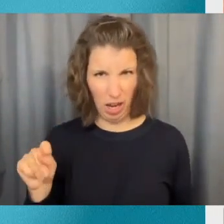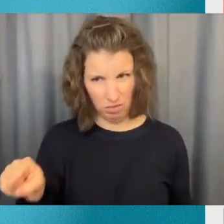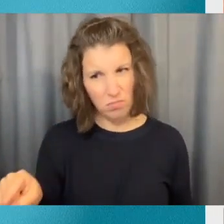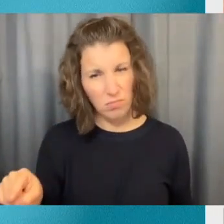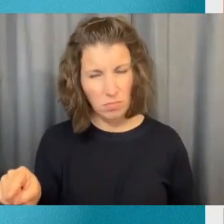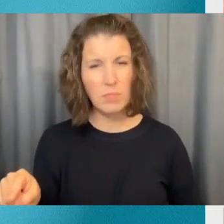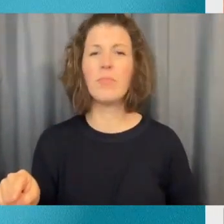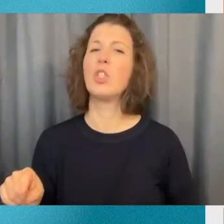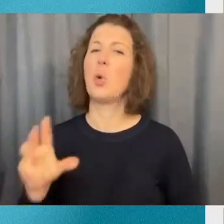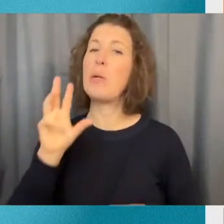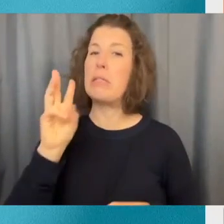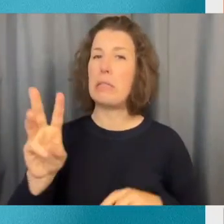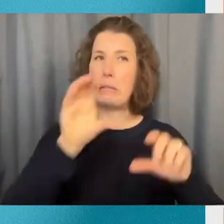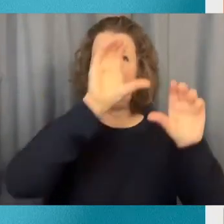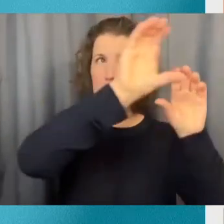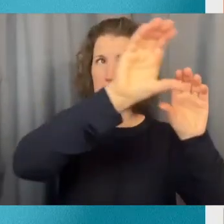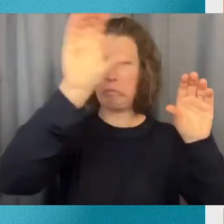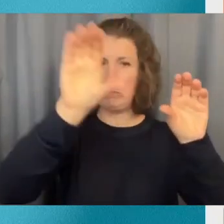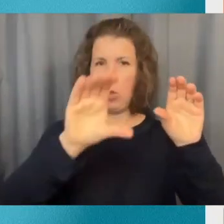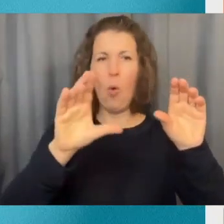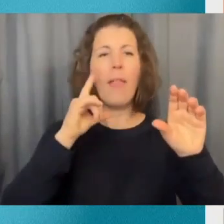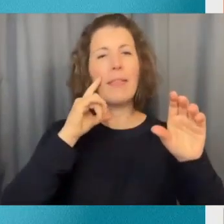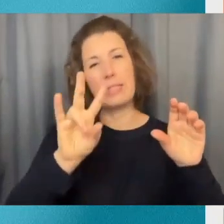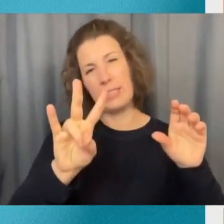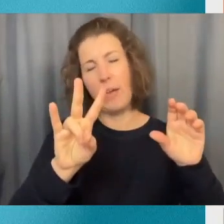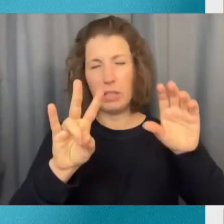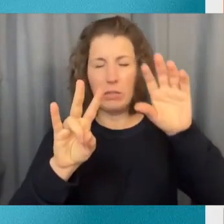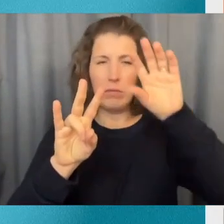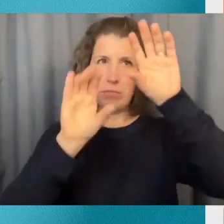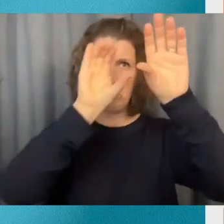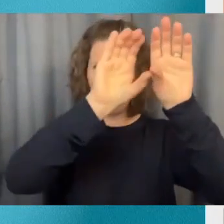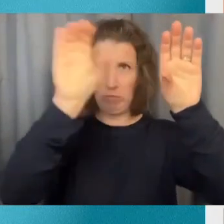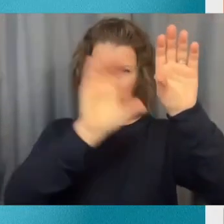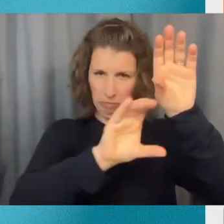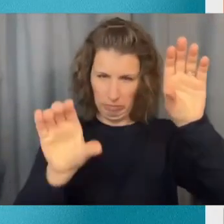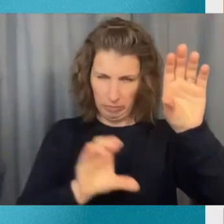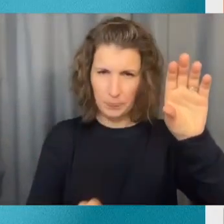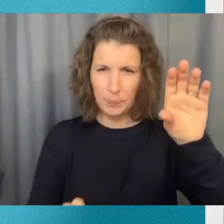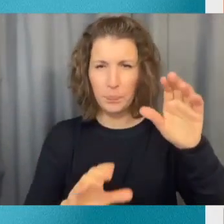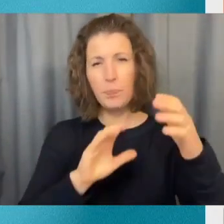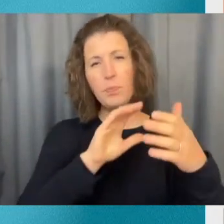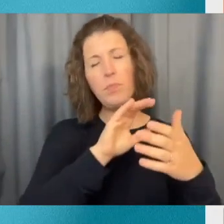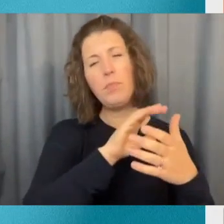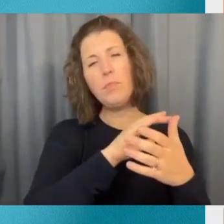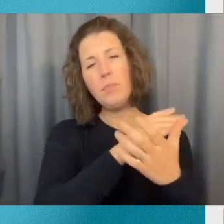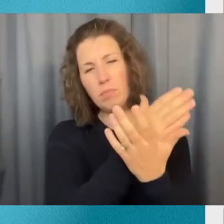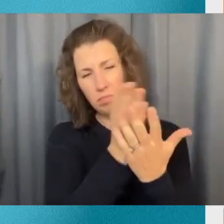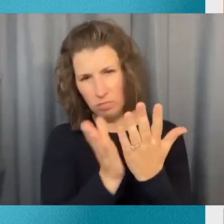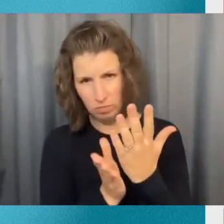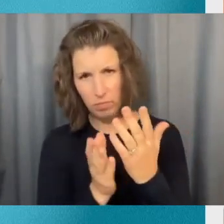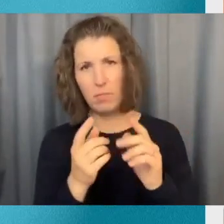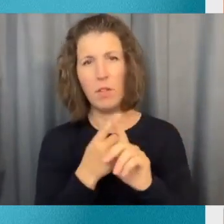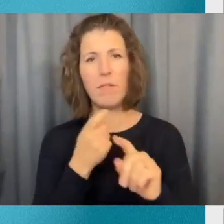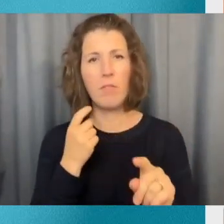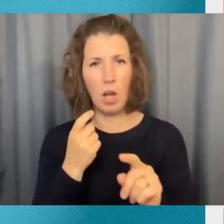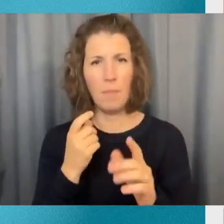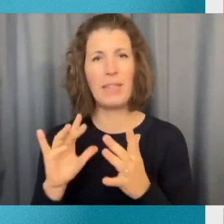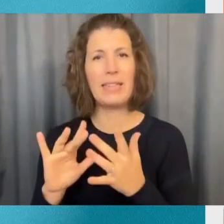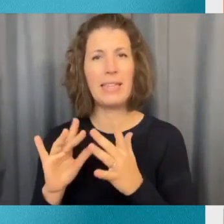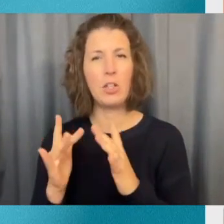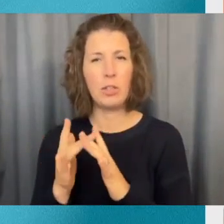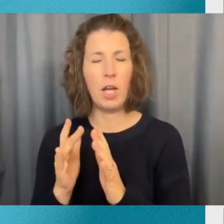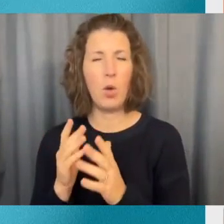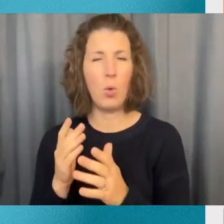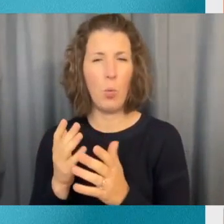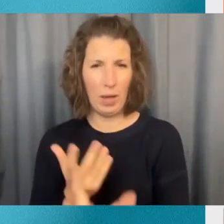6-panel sequence, actually it's 7 panels there, from a book by The Infinite Weight by this cartoonist named